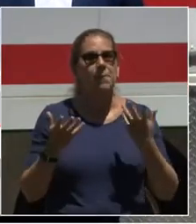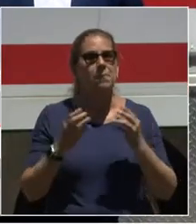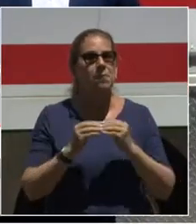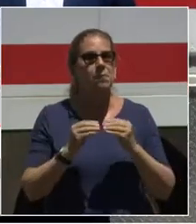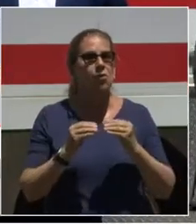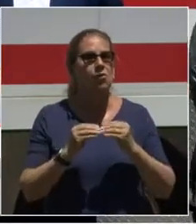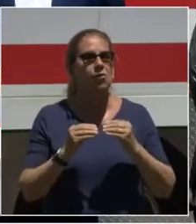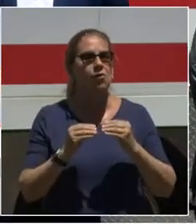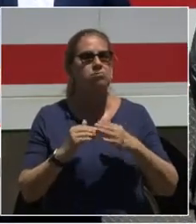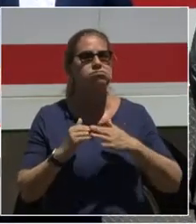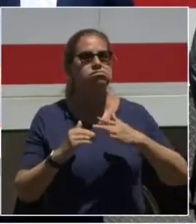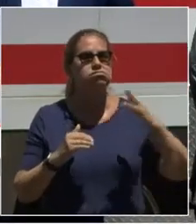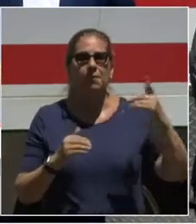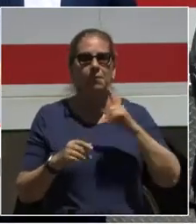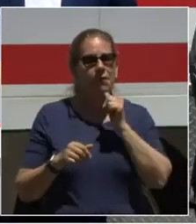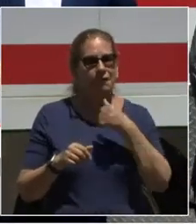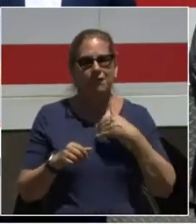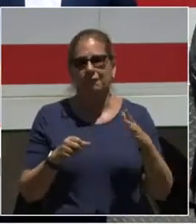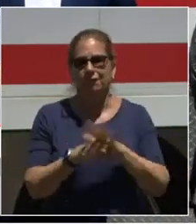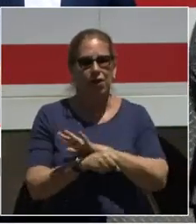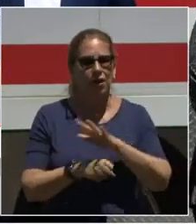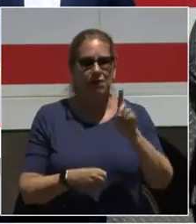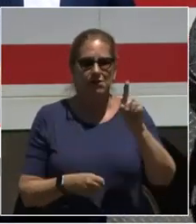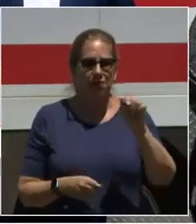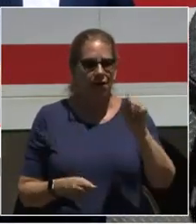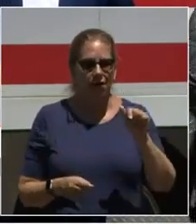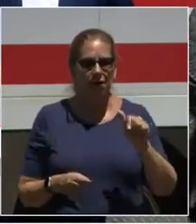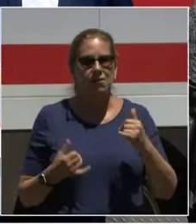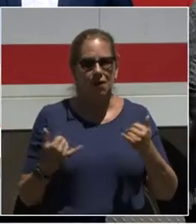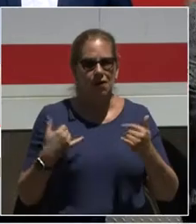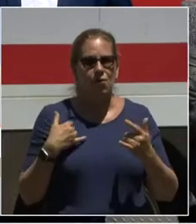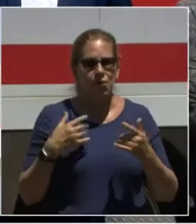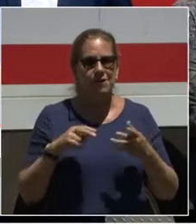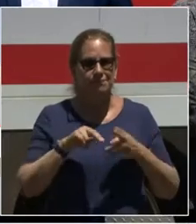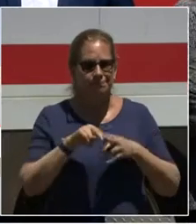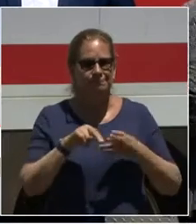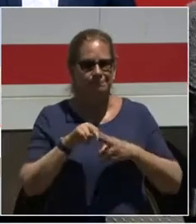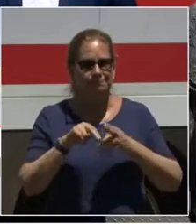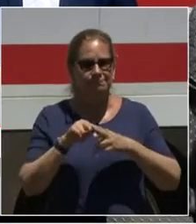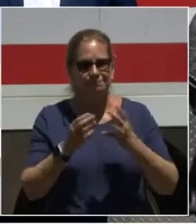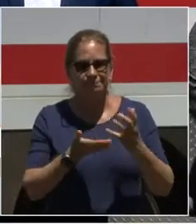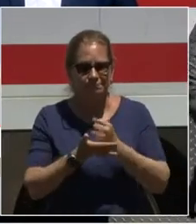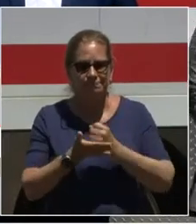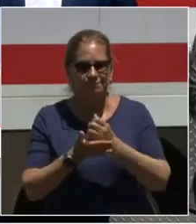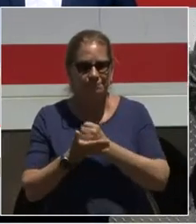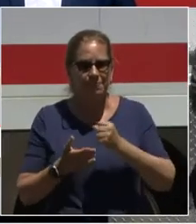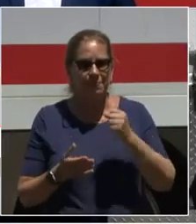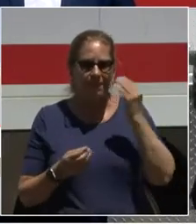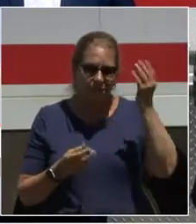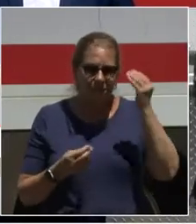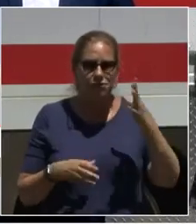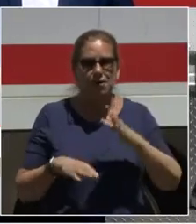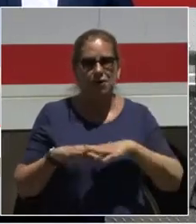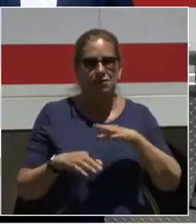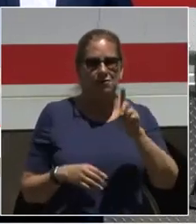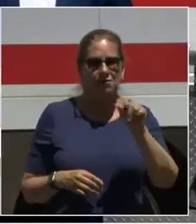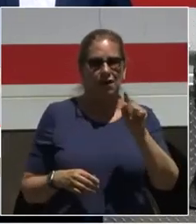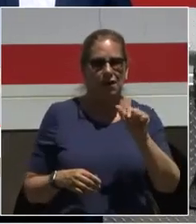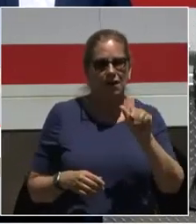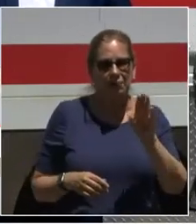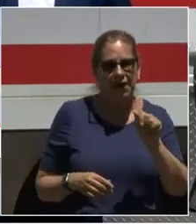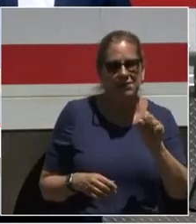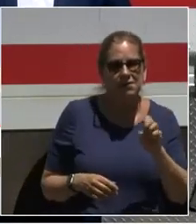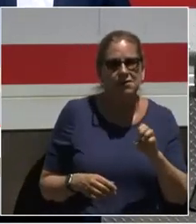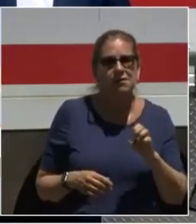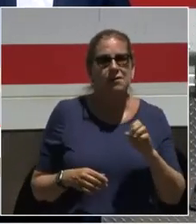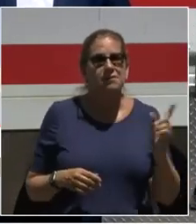So there's a big gap that we need to close. As to your second question, the law says that they have 20 days after the start of school to be finally up to